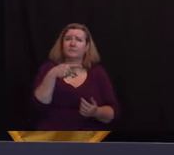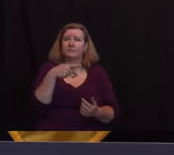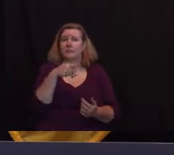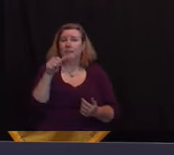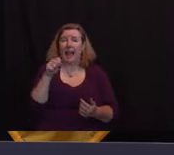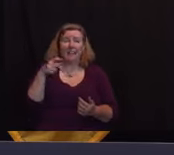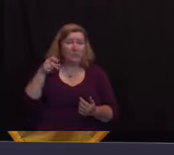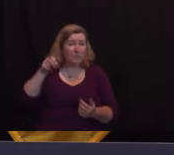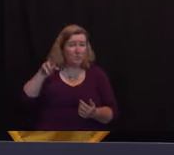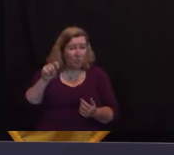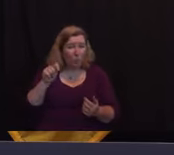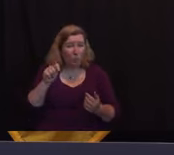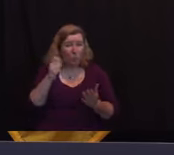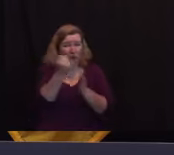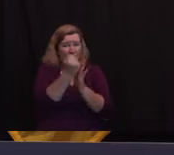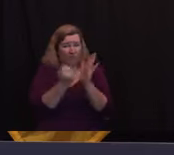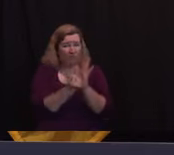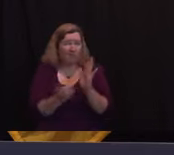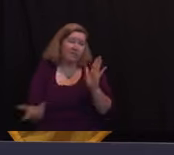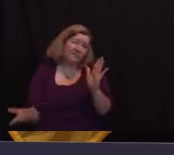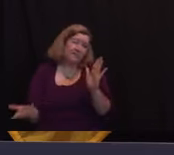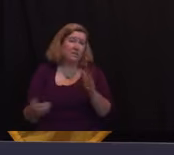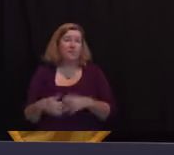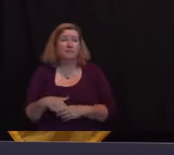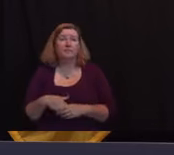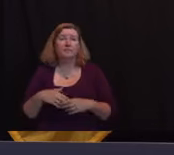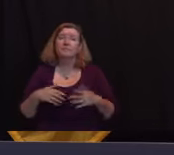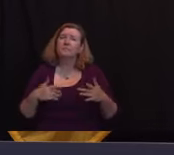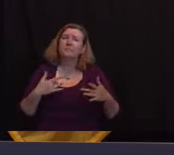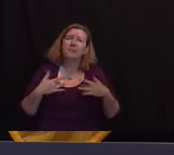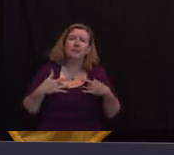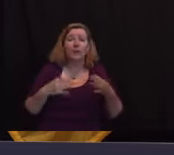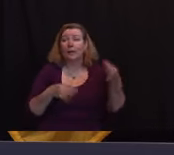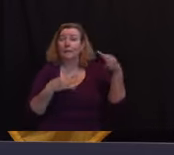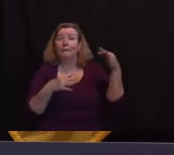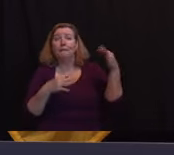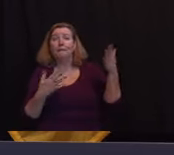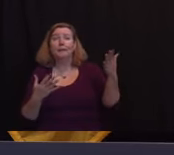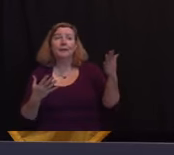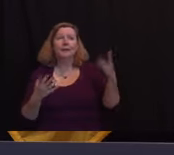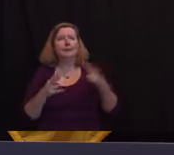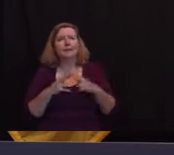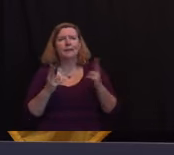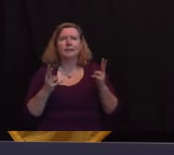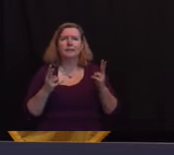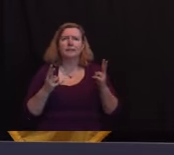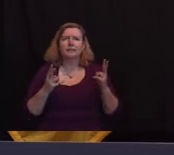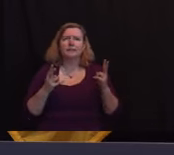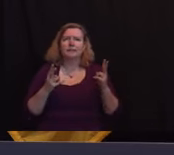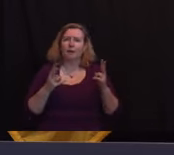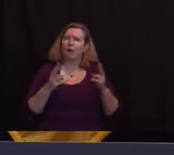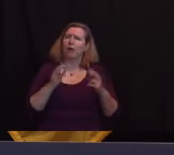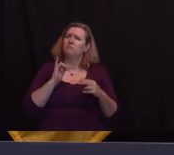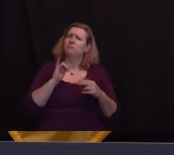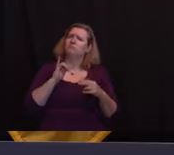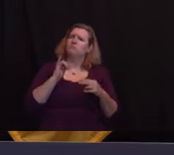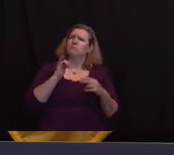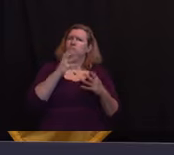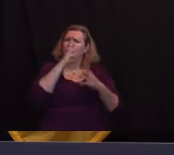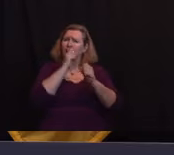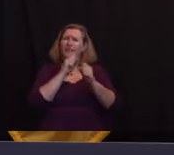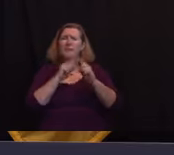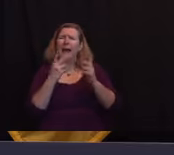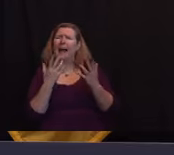continue to be concerned. You know, it's got a lot of attraction to it, but I'm very concerned still about equity. And the fact that we're